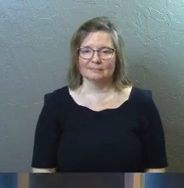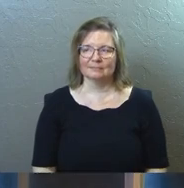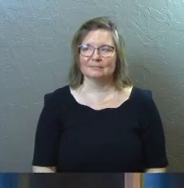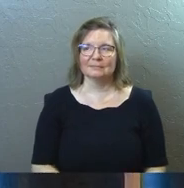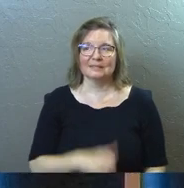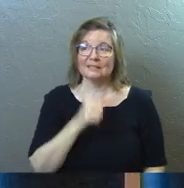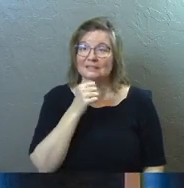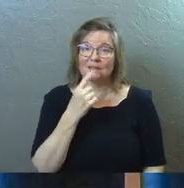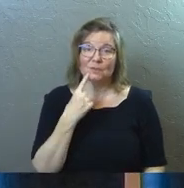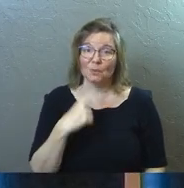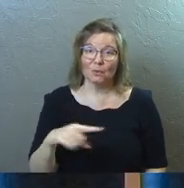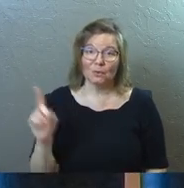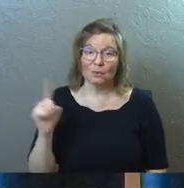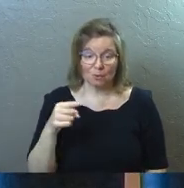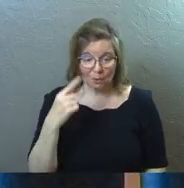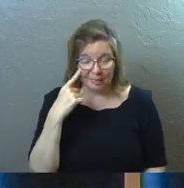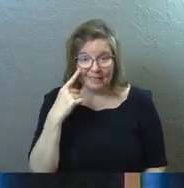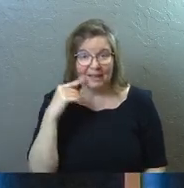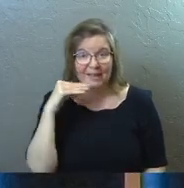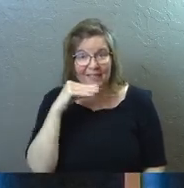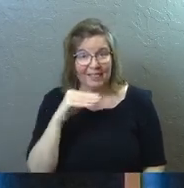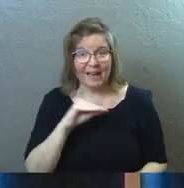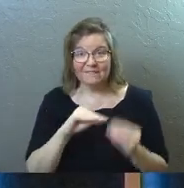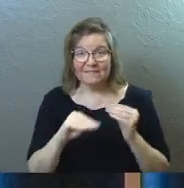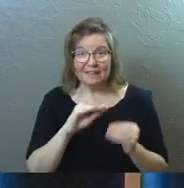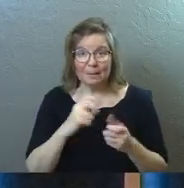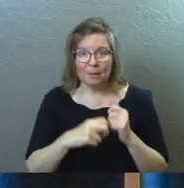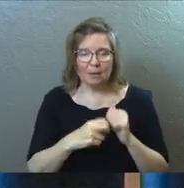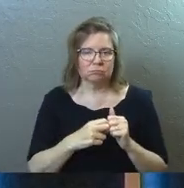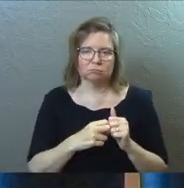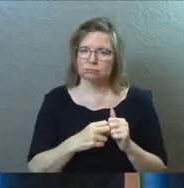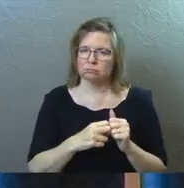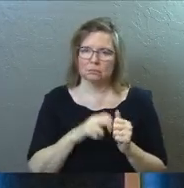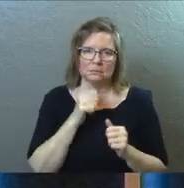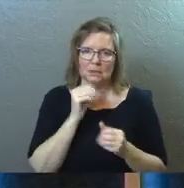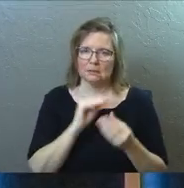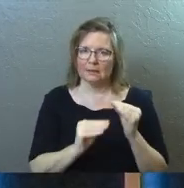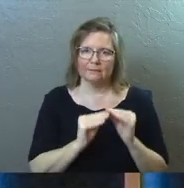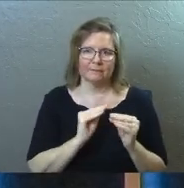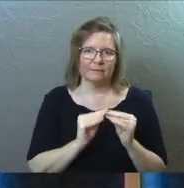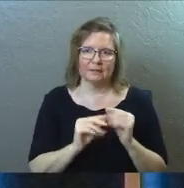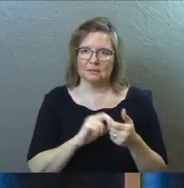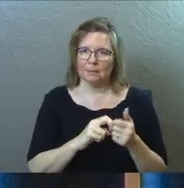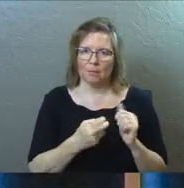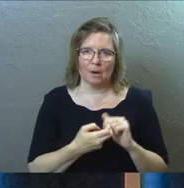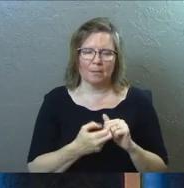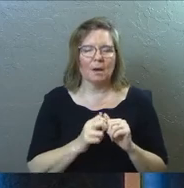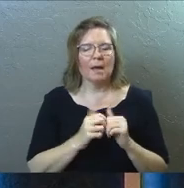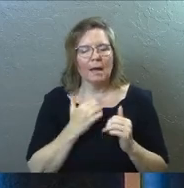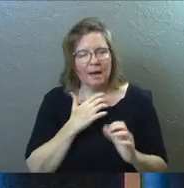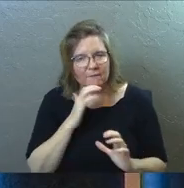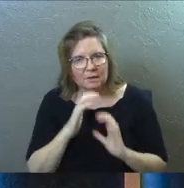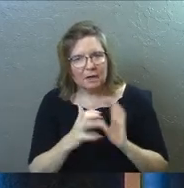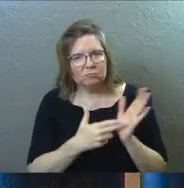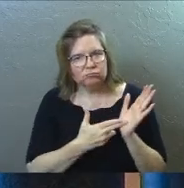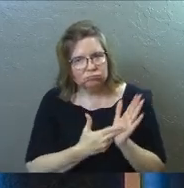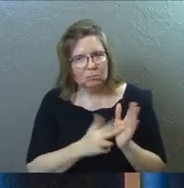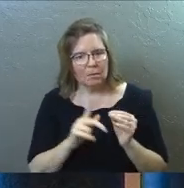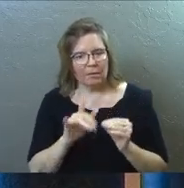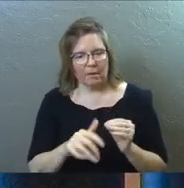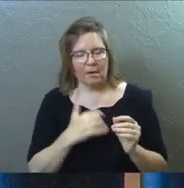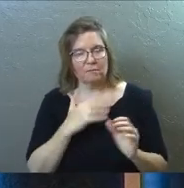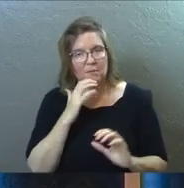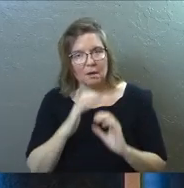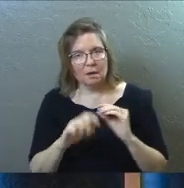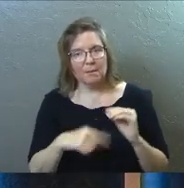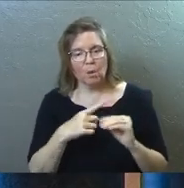Amen. This doesn't work. You think a lie fixes a problem? Lies don't fix problems. So have a conversation about that. Have